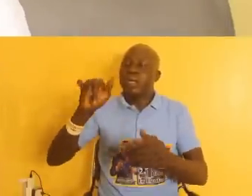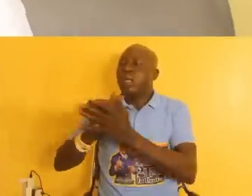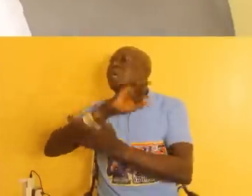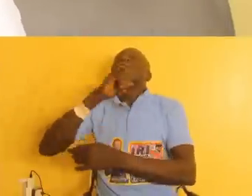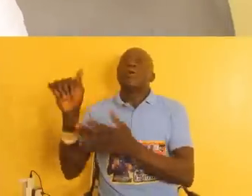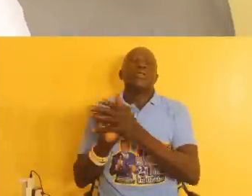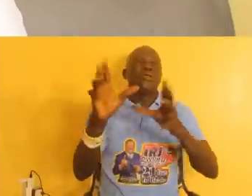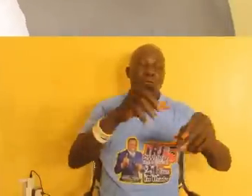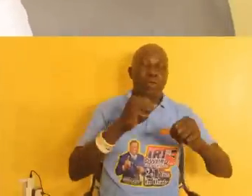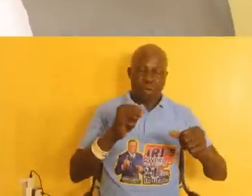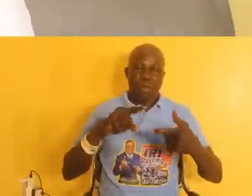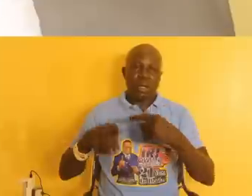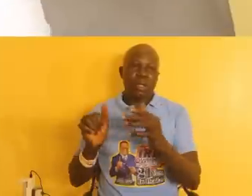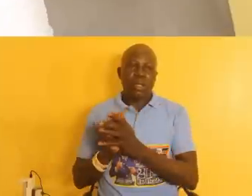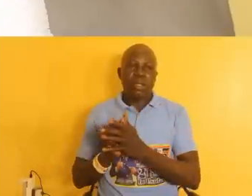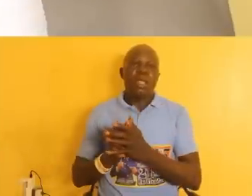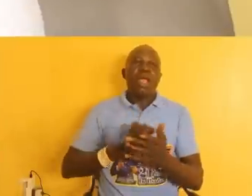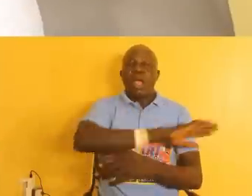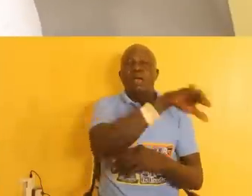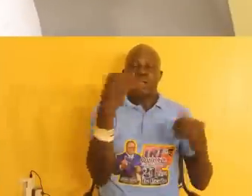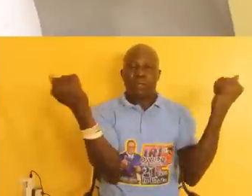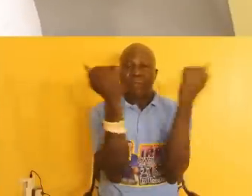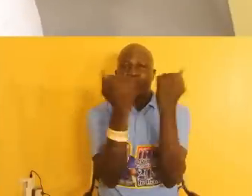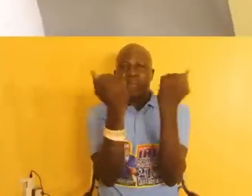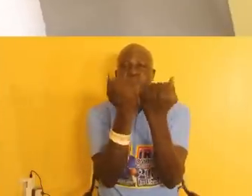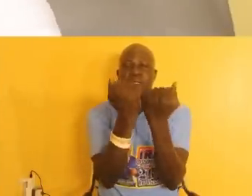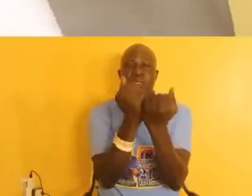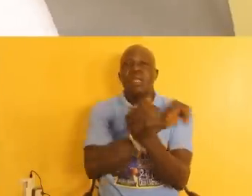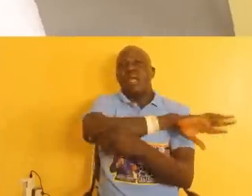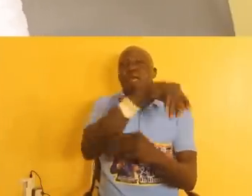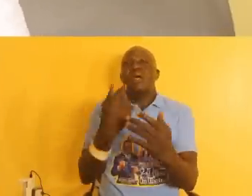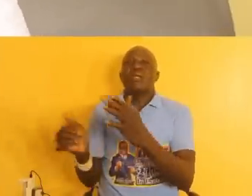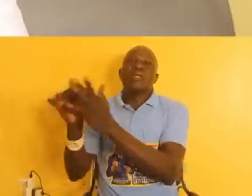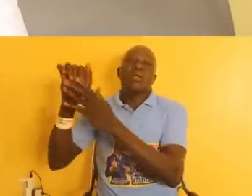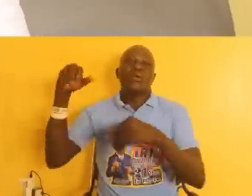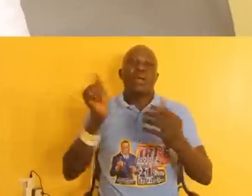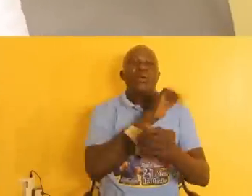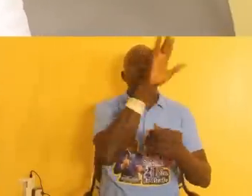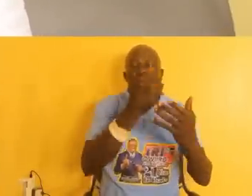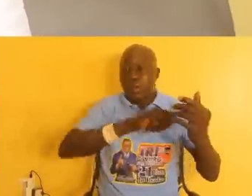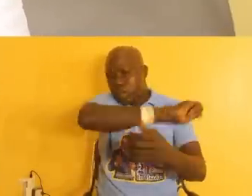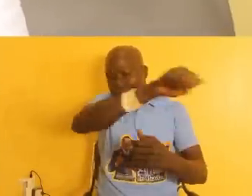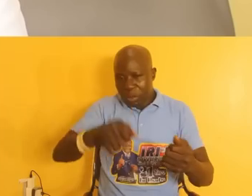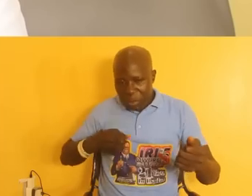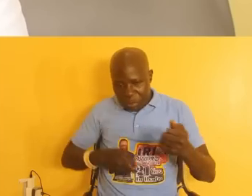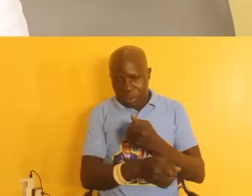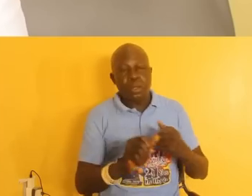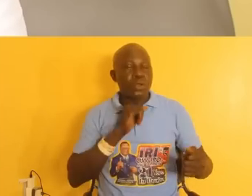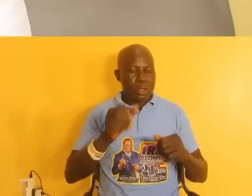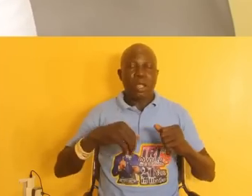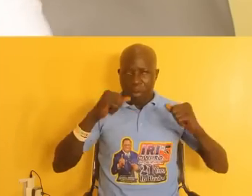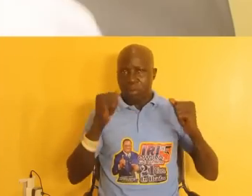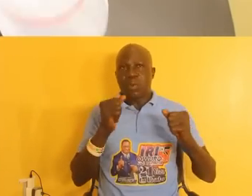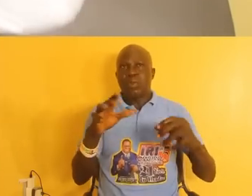they didn't require it with their power, as they can fight, as they have another sword. It's not